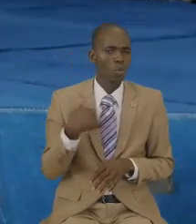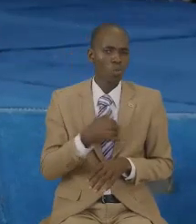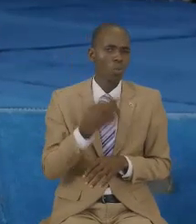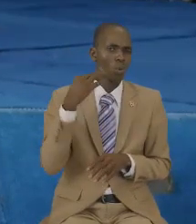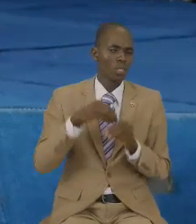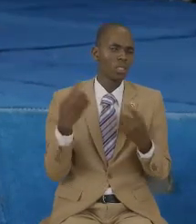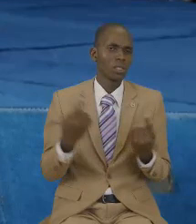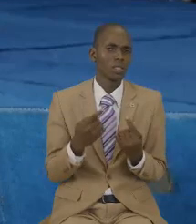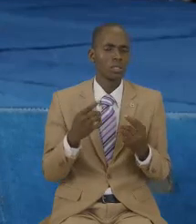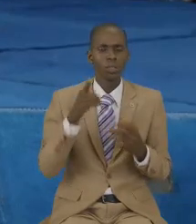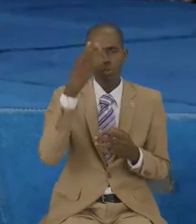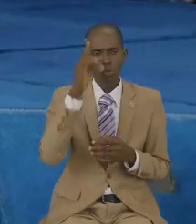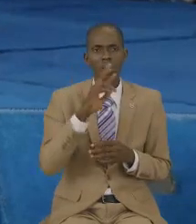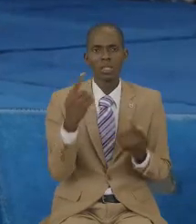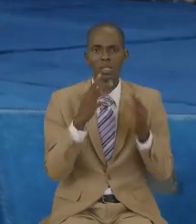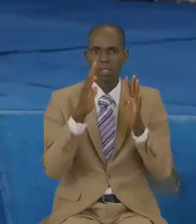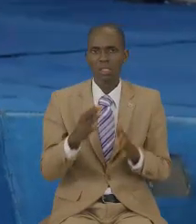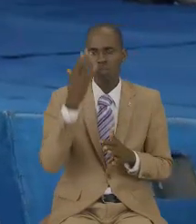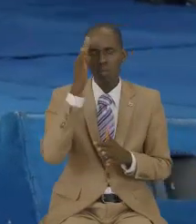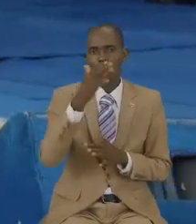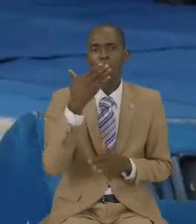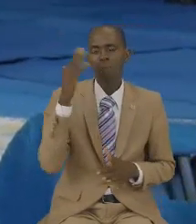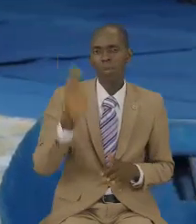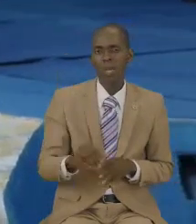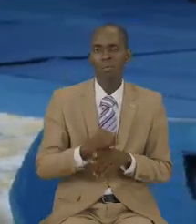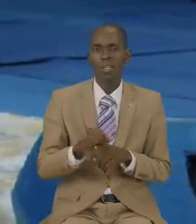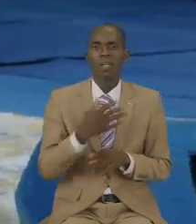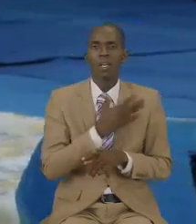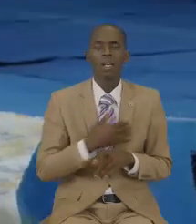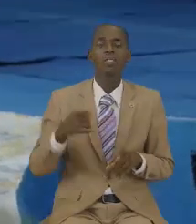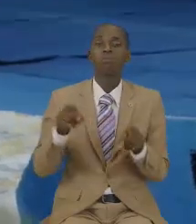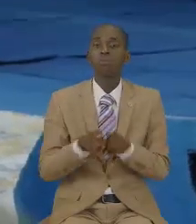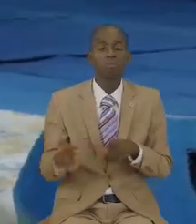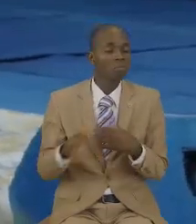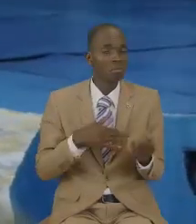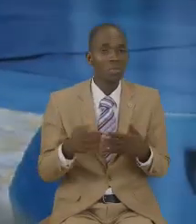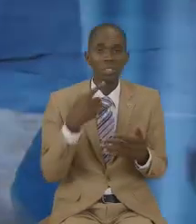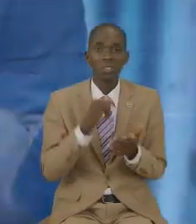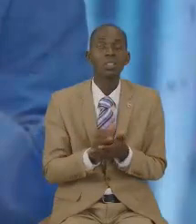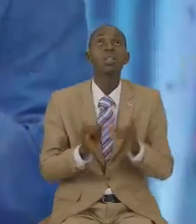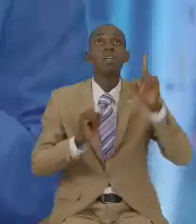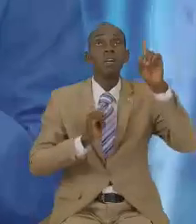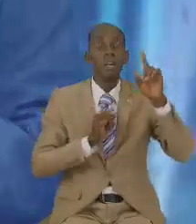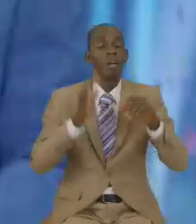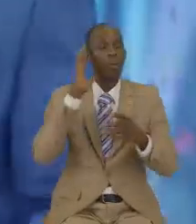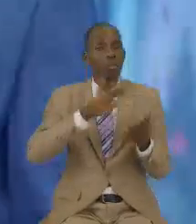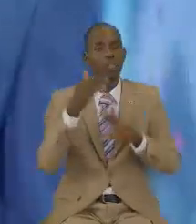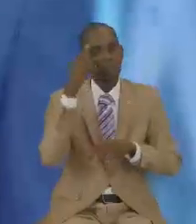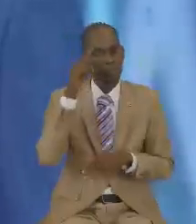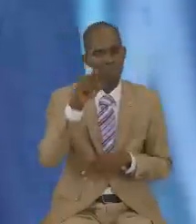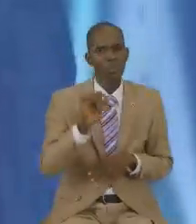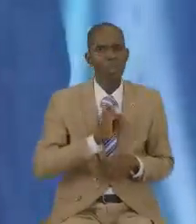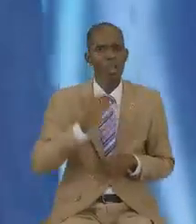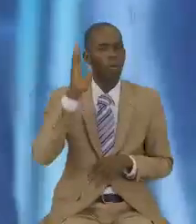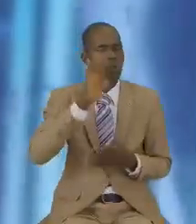your sin. He knew your evil. And all the same, he said, I'll die for him. I'll die for her. I'll take